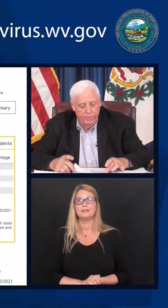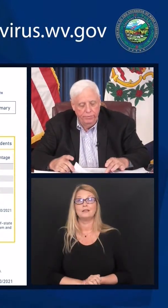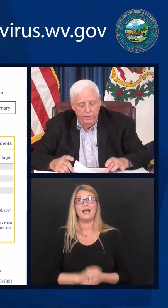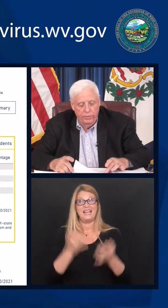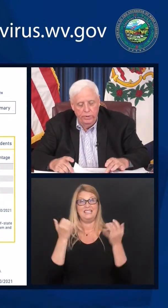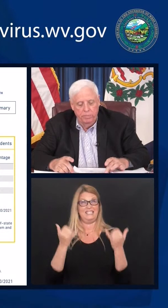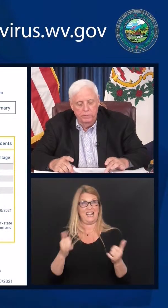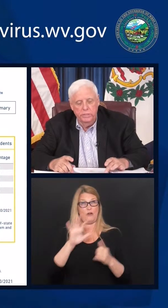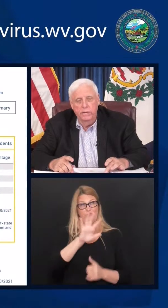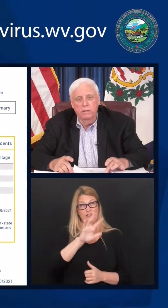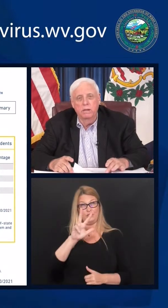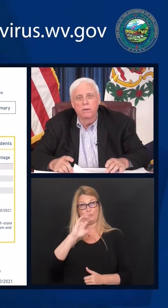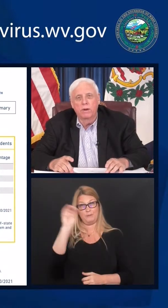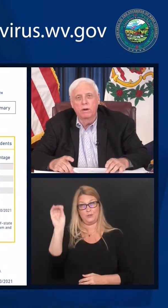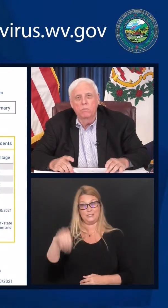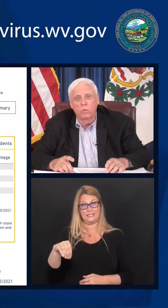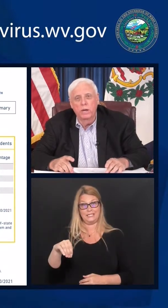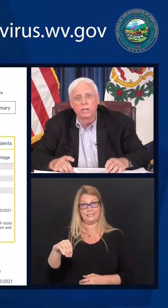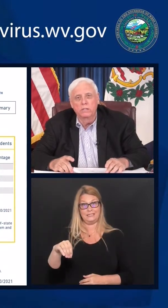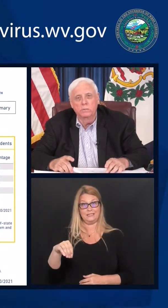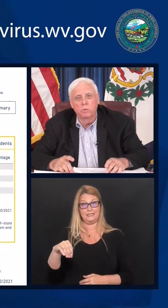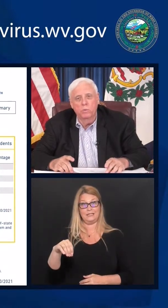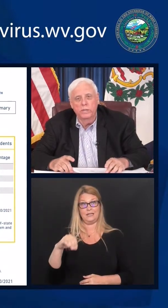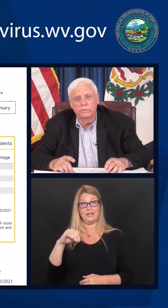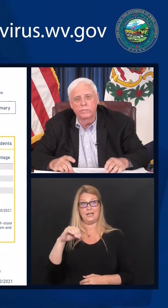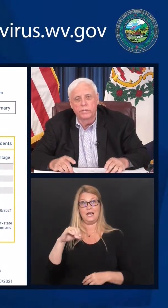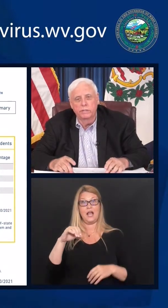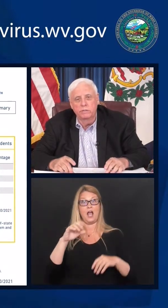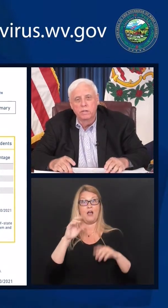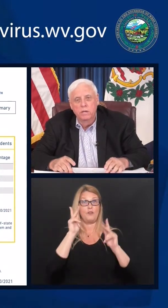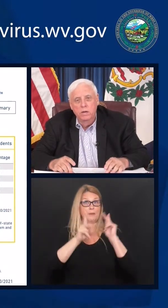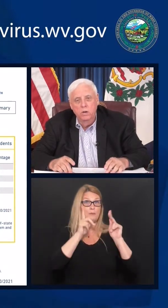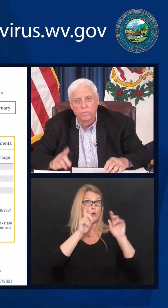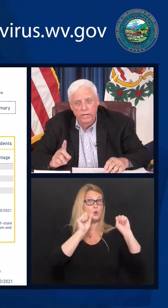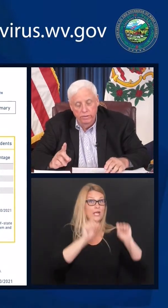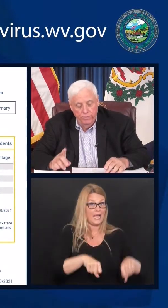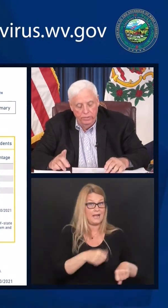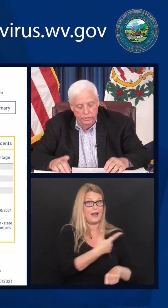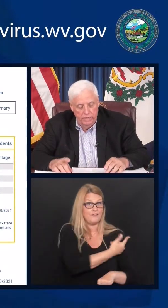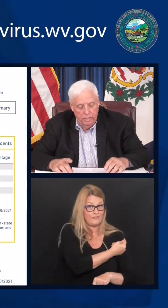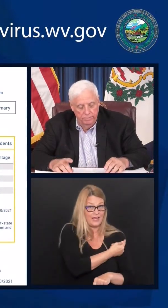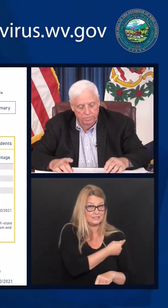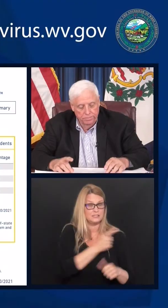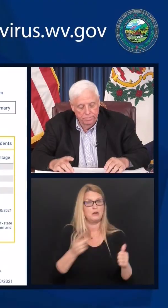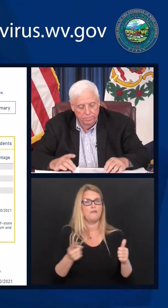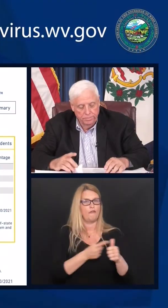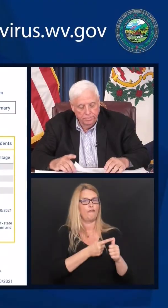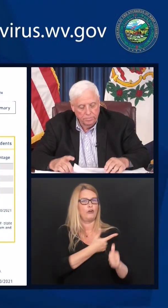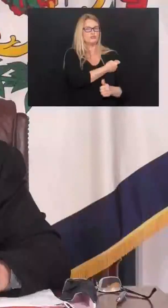at 53% of our eligible West Virginians who have had the first shot.